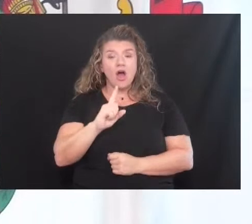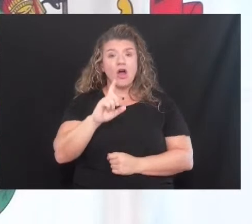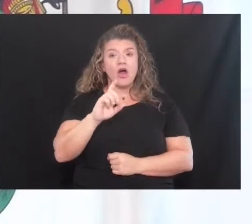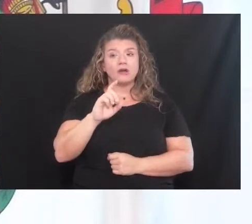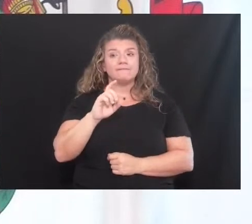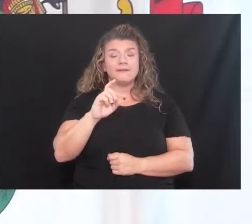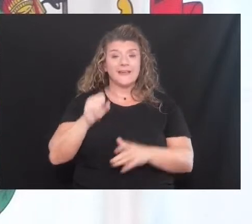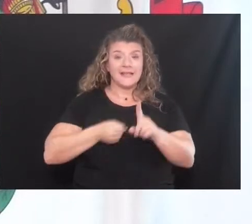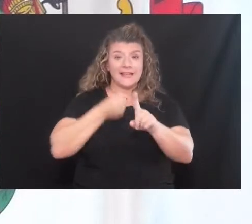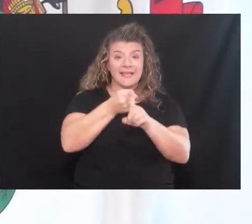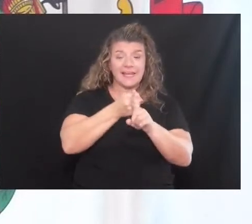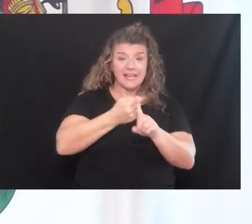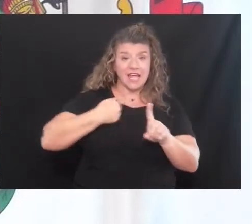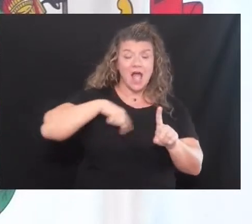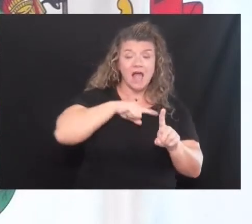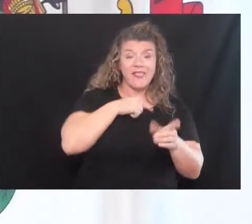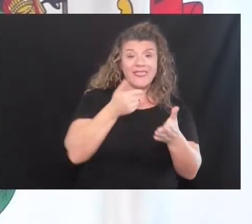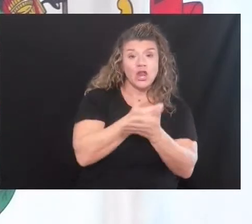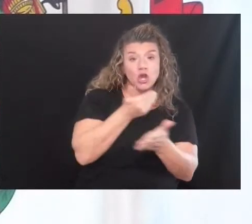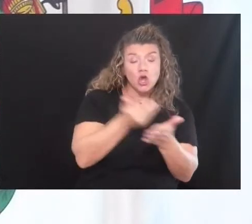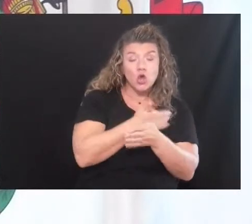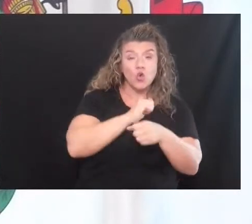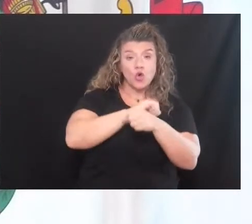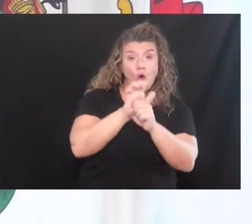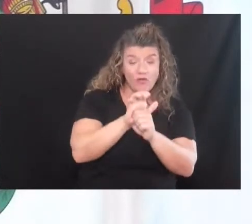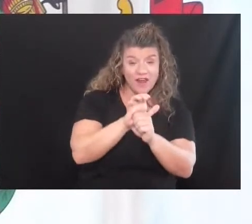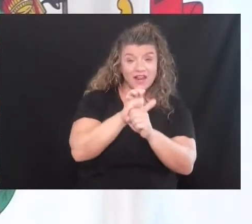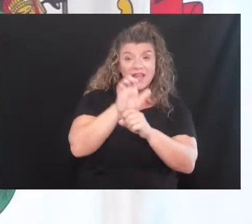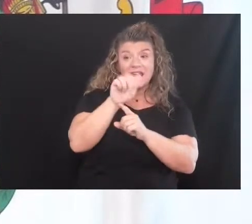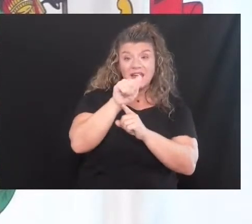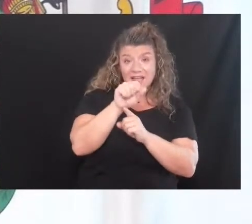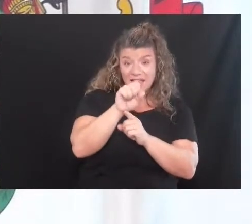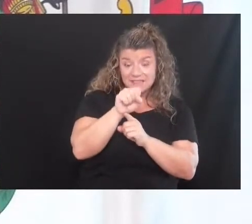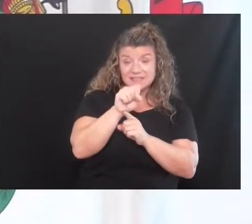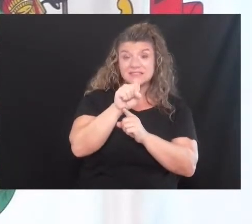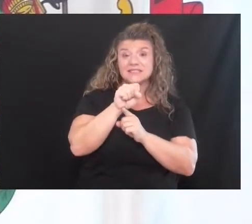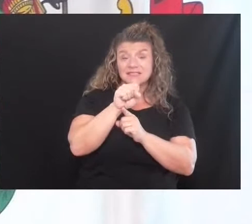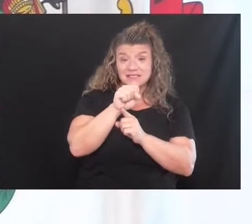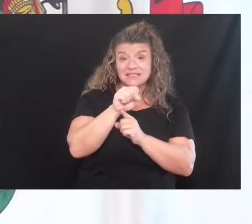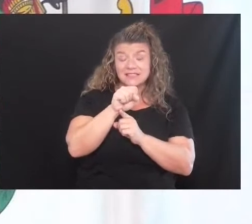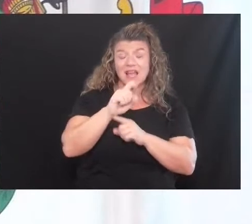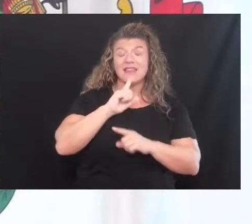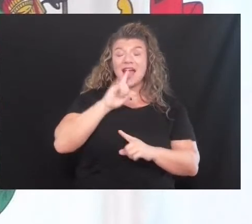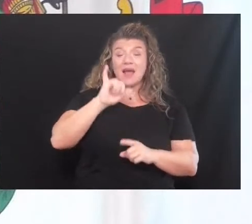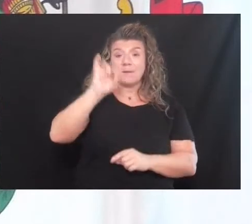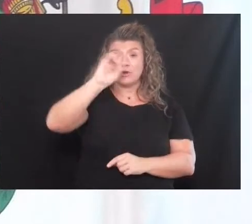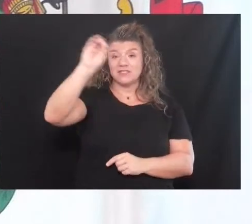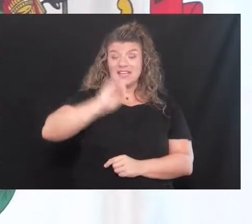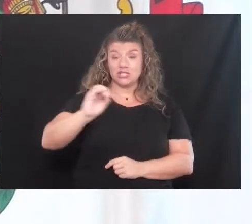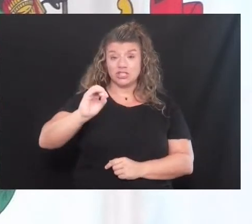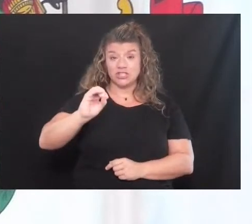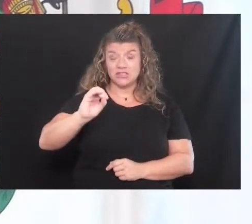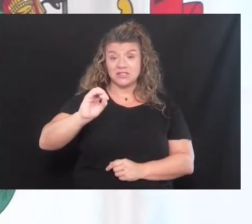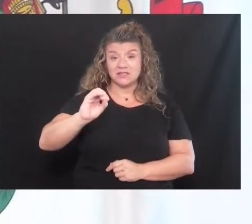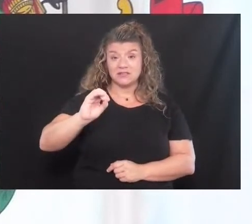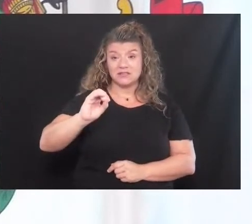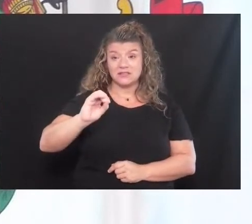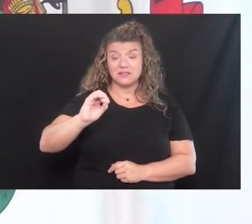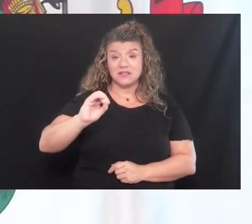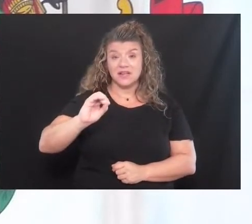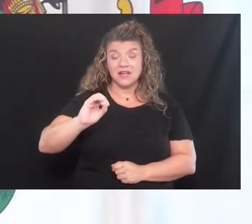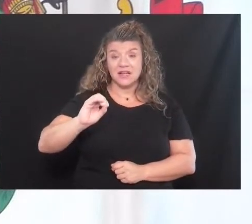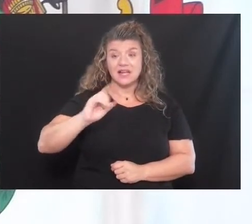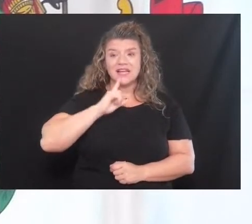are coming to us. The new COVID cases are the percentage that is